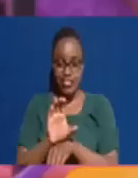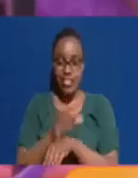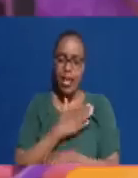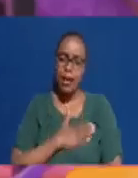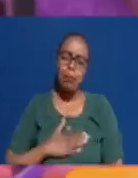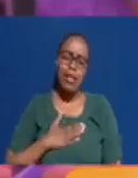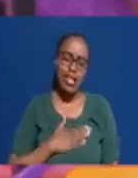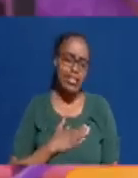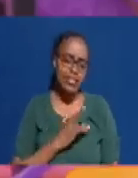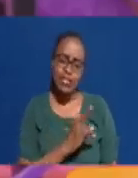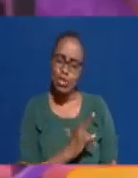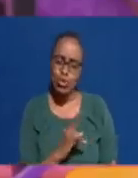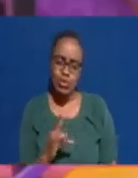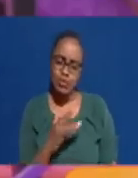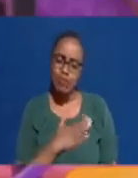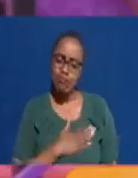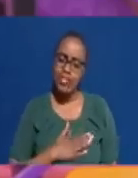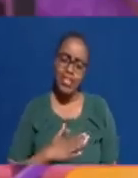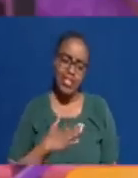please, let us